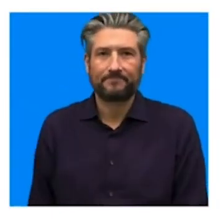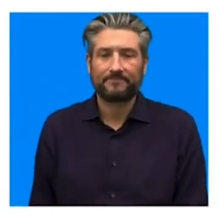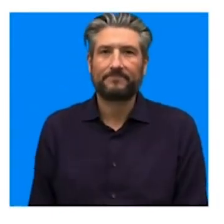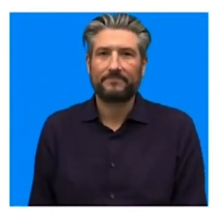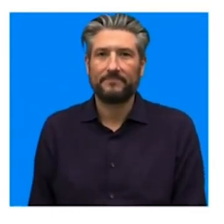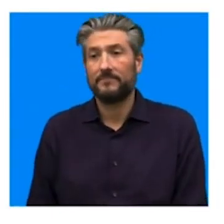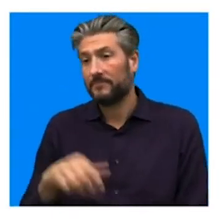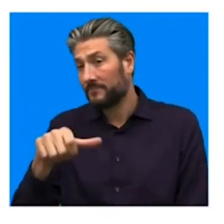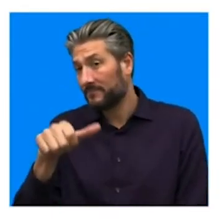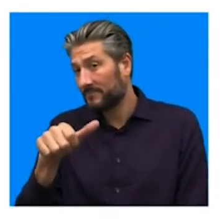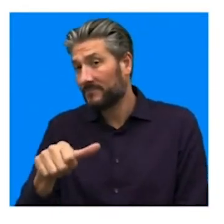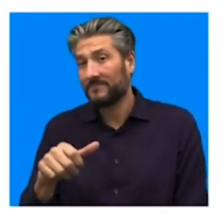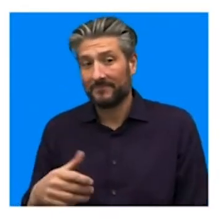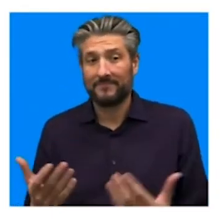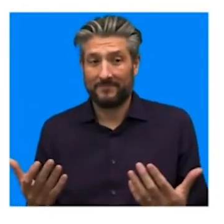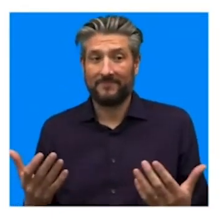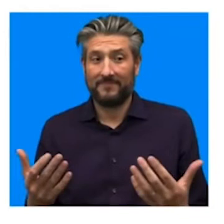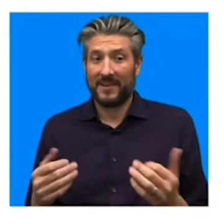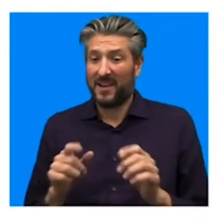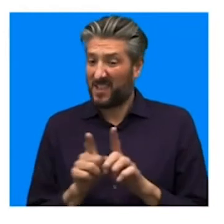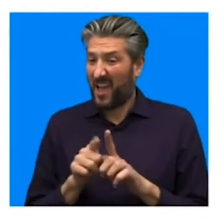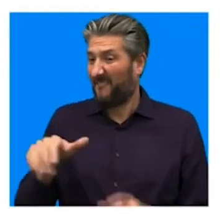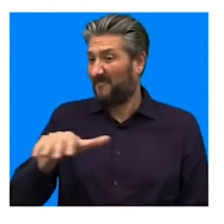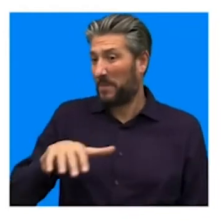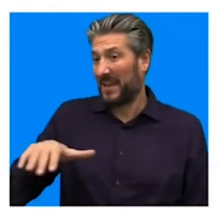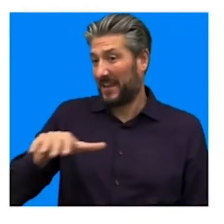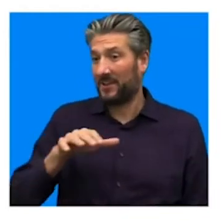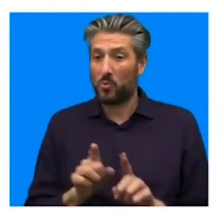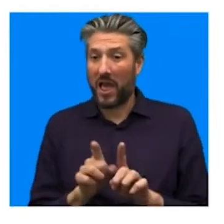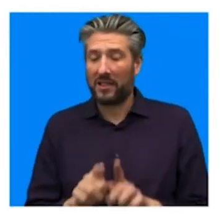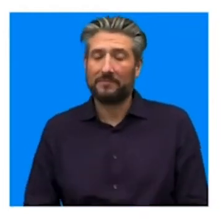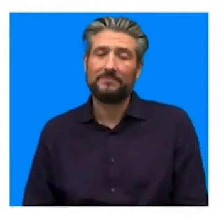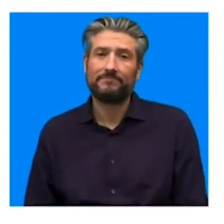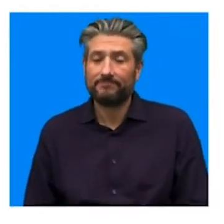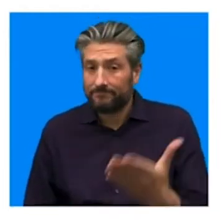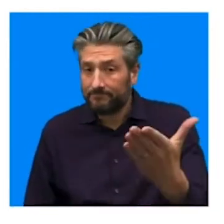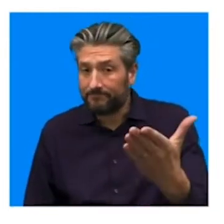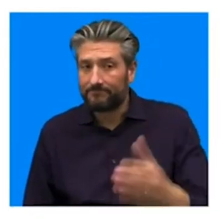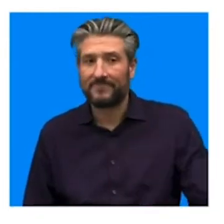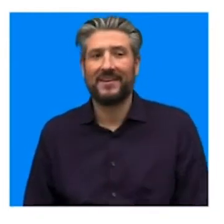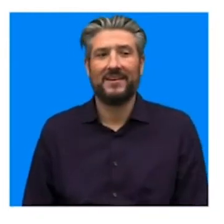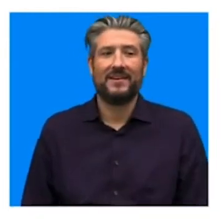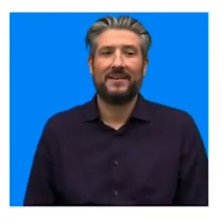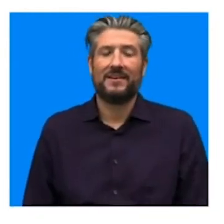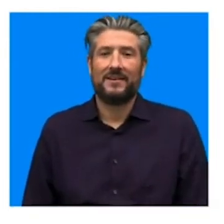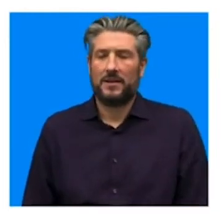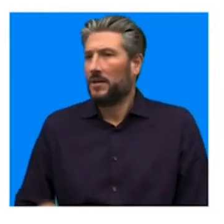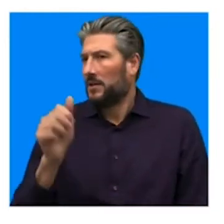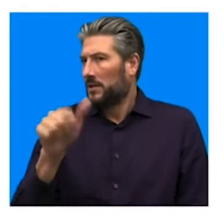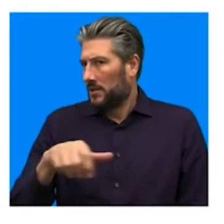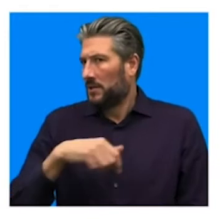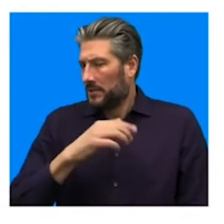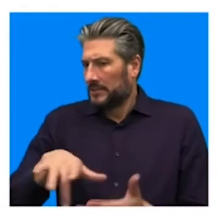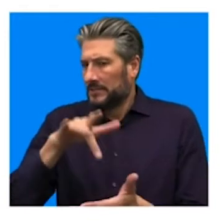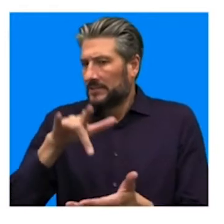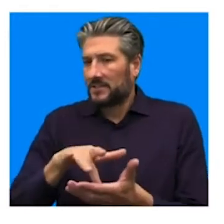it? You know, we see a close passion family now. Marcia. Yes, in my case, the Accessibility Center of Excellence from Accenture, the